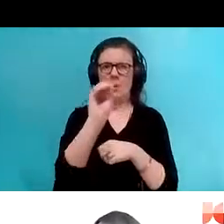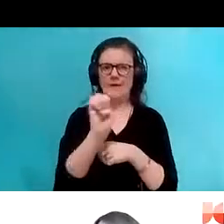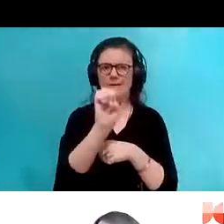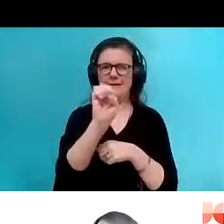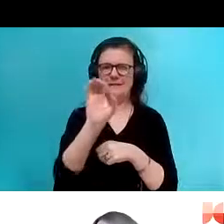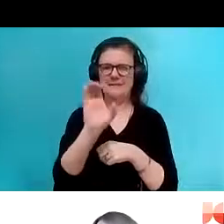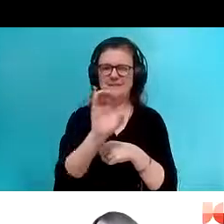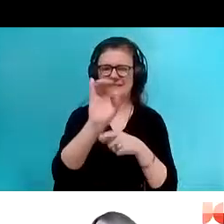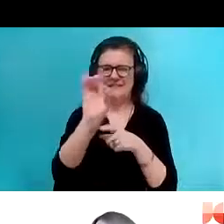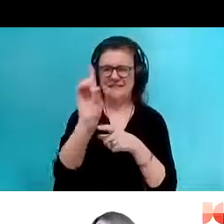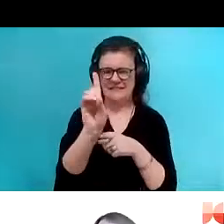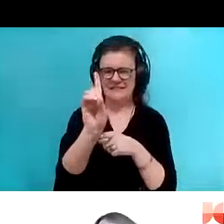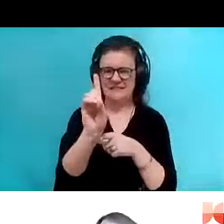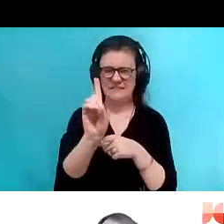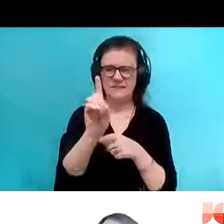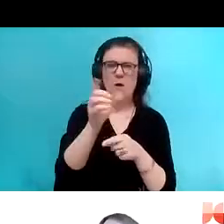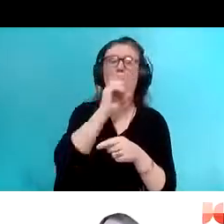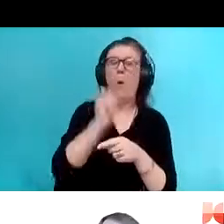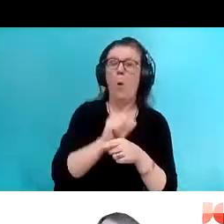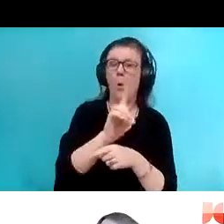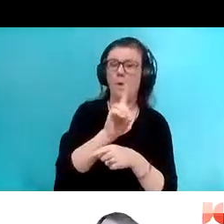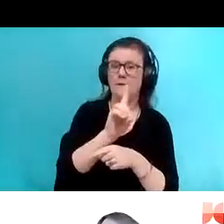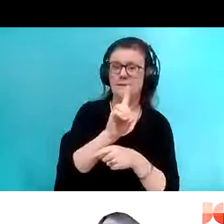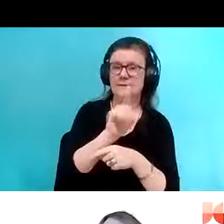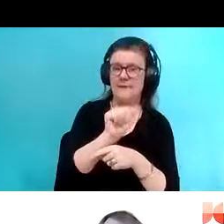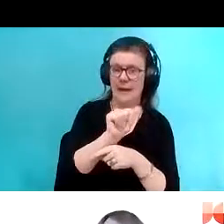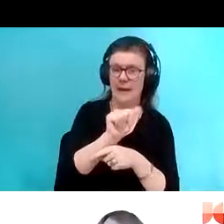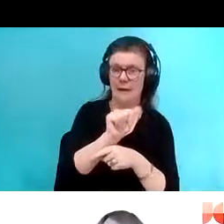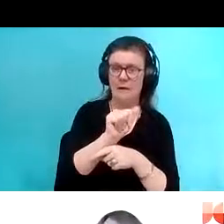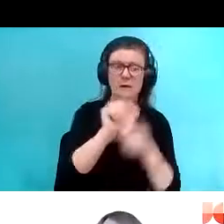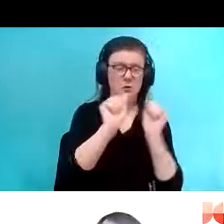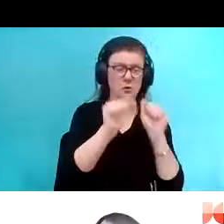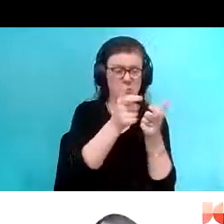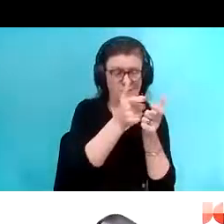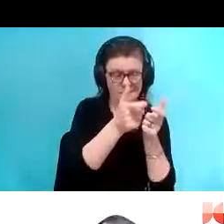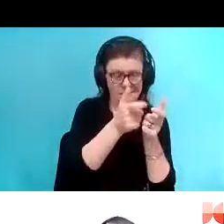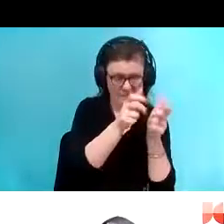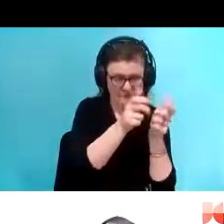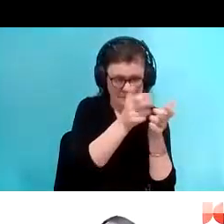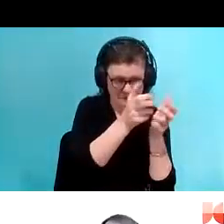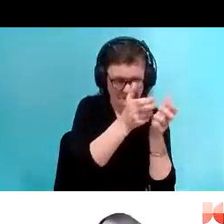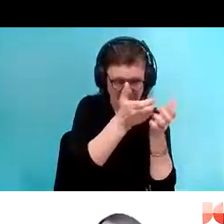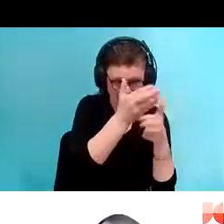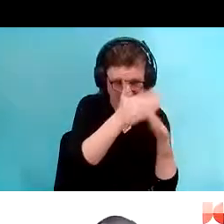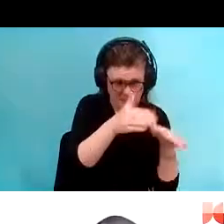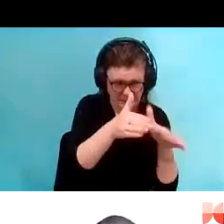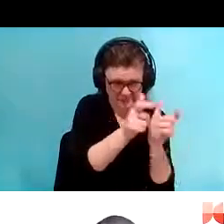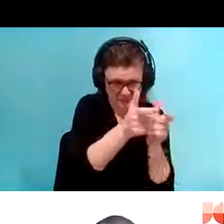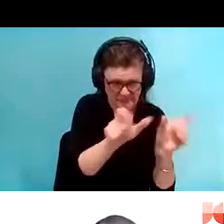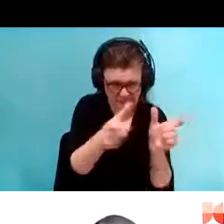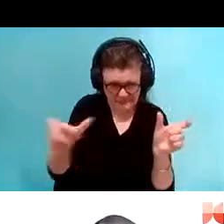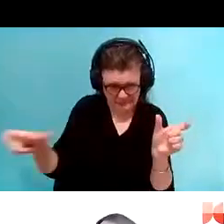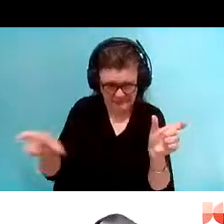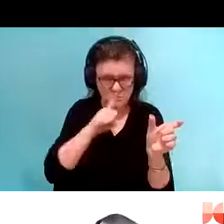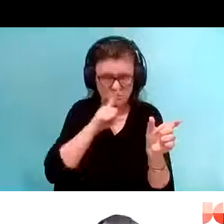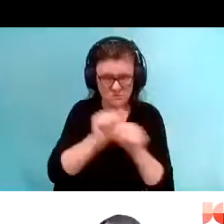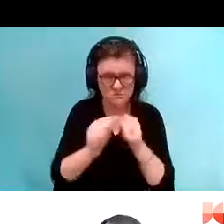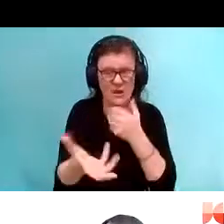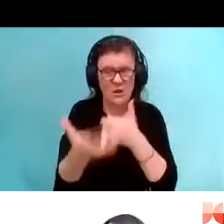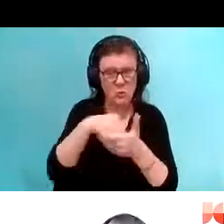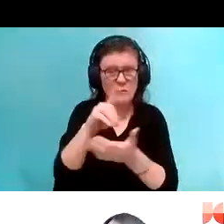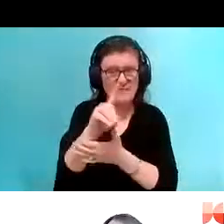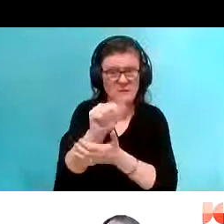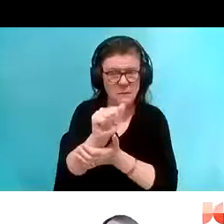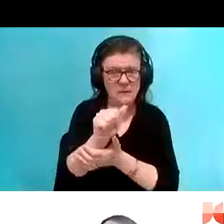data to identify projects that were supporting disability inclusion. This work builds on work that had already